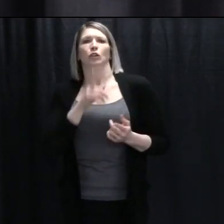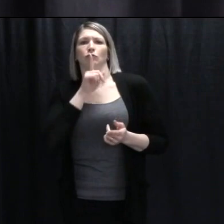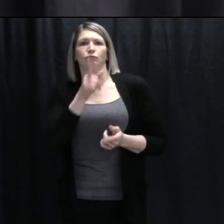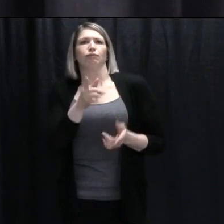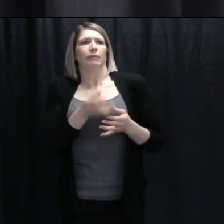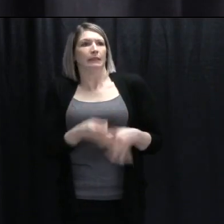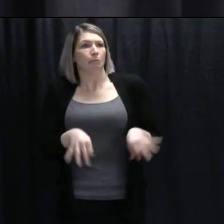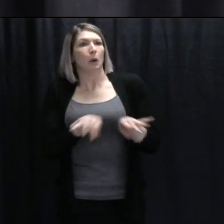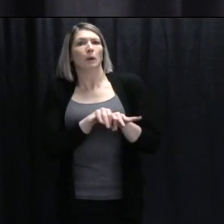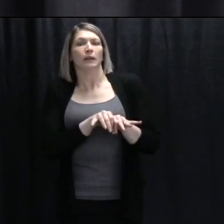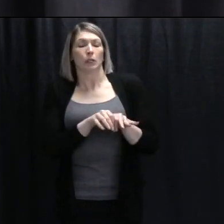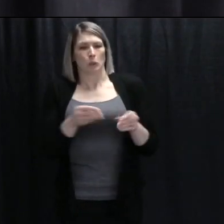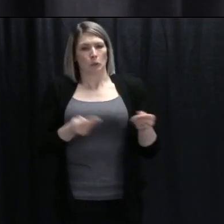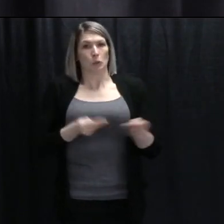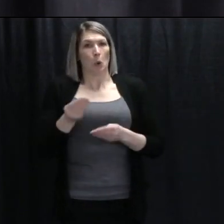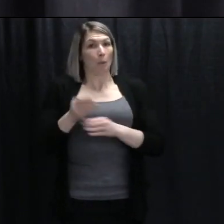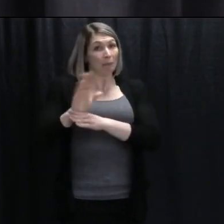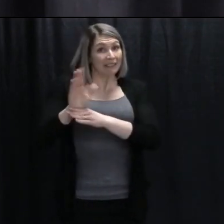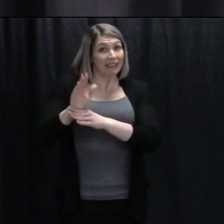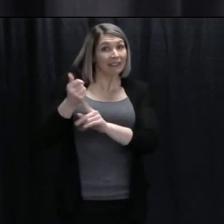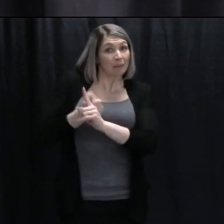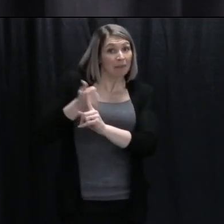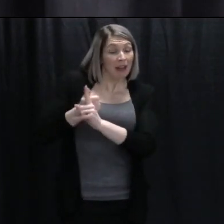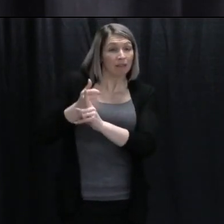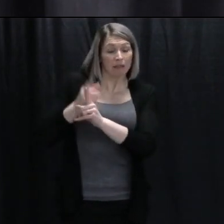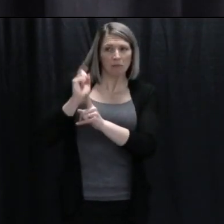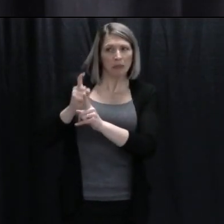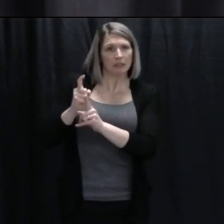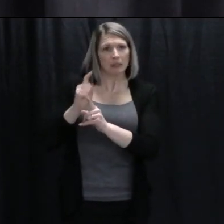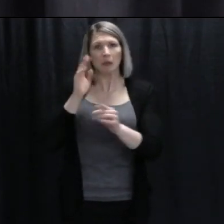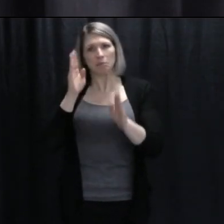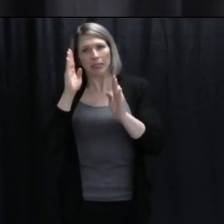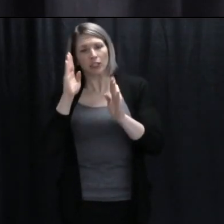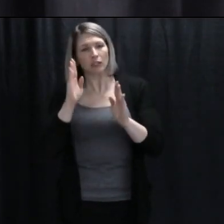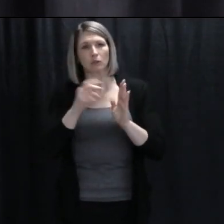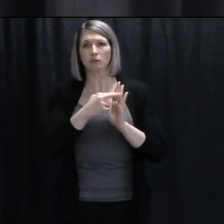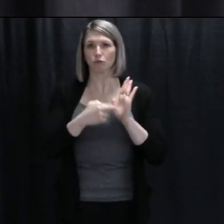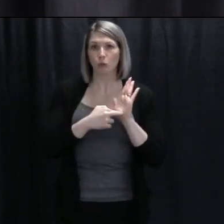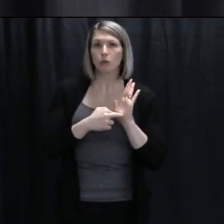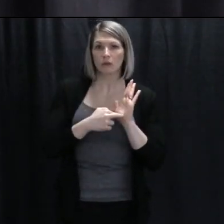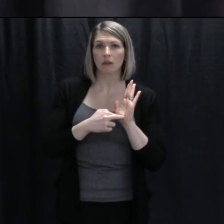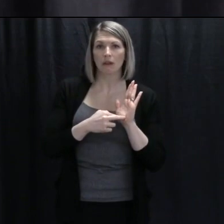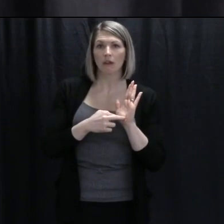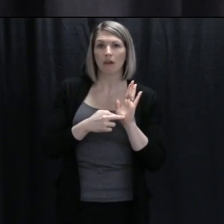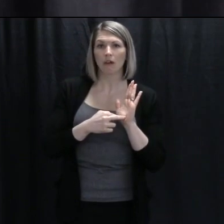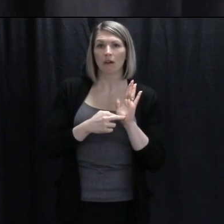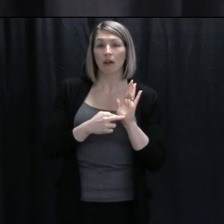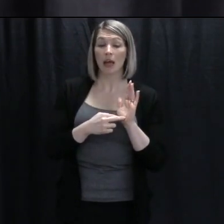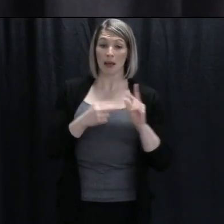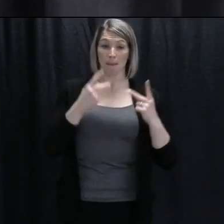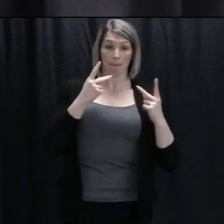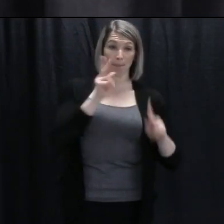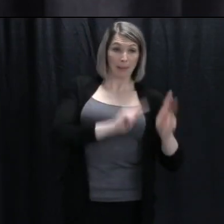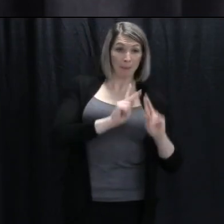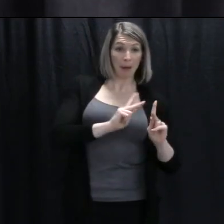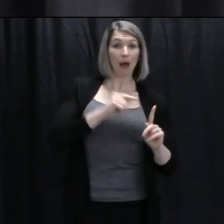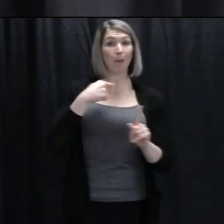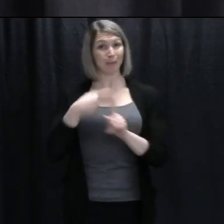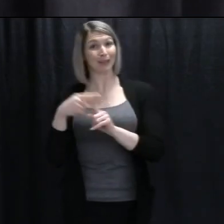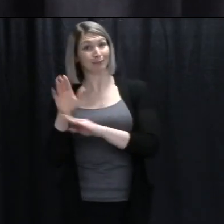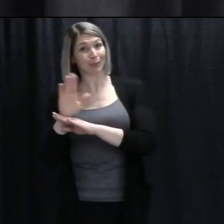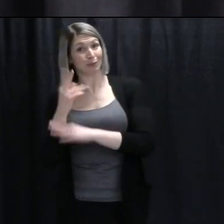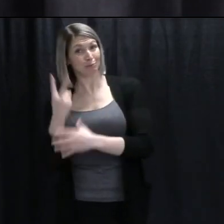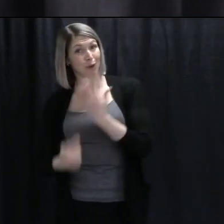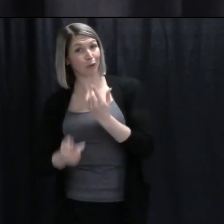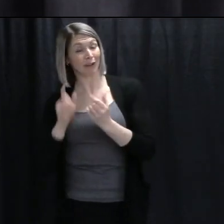realize they have a responsibility too to adhere to Dr. Fitzgerald's orders. If there are